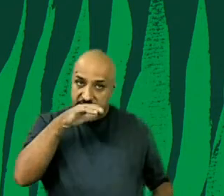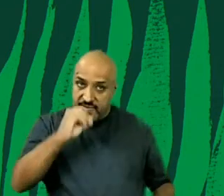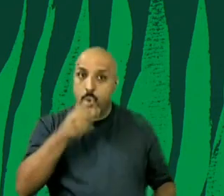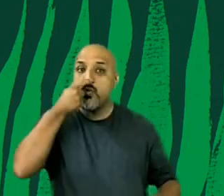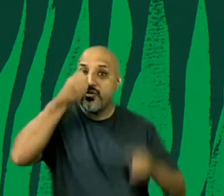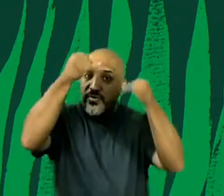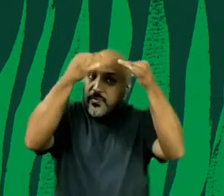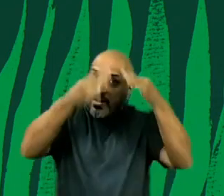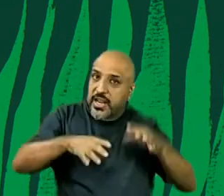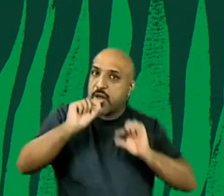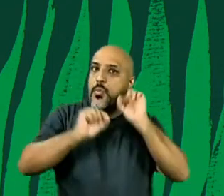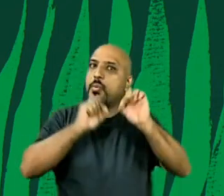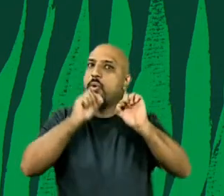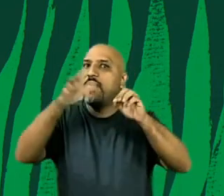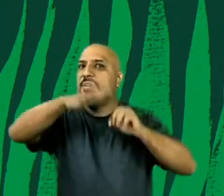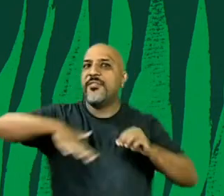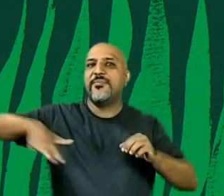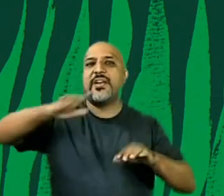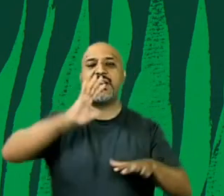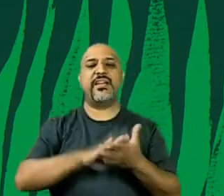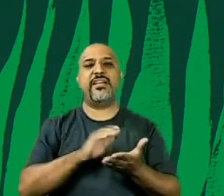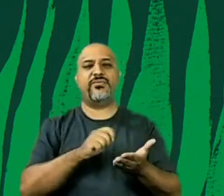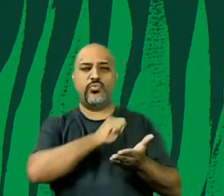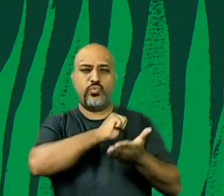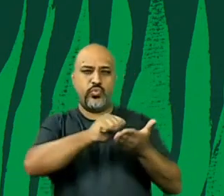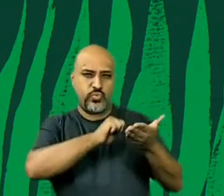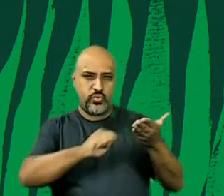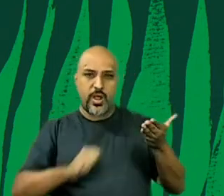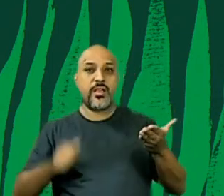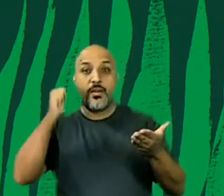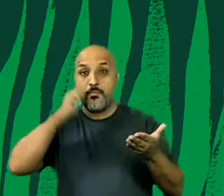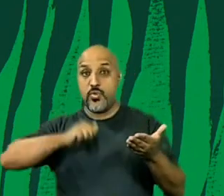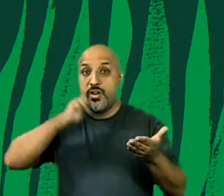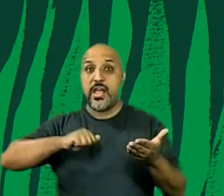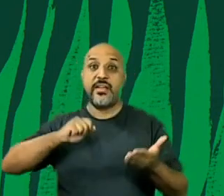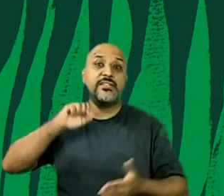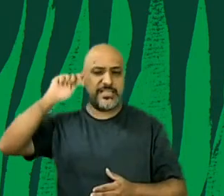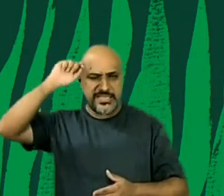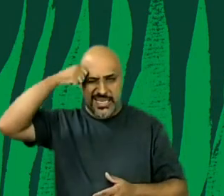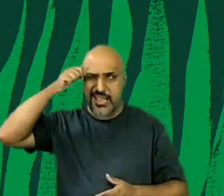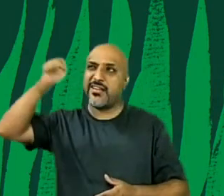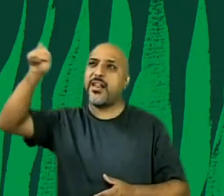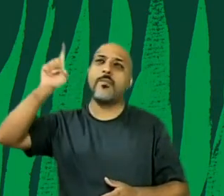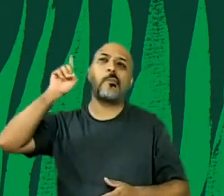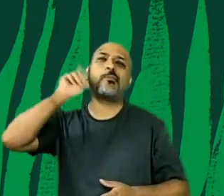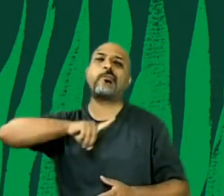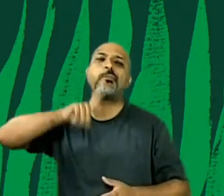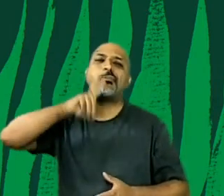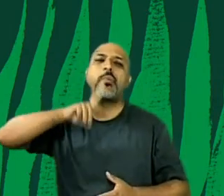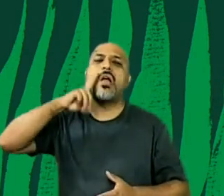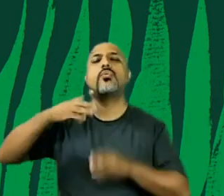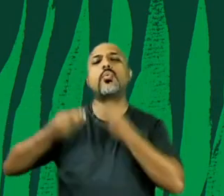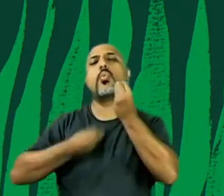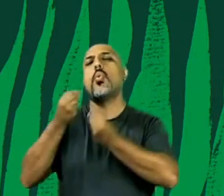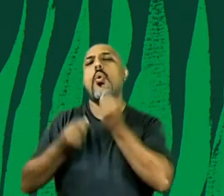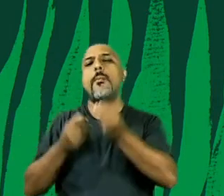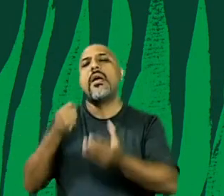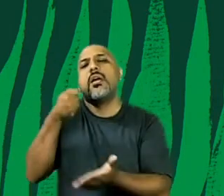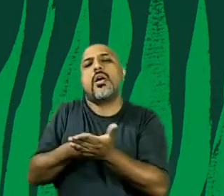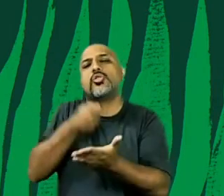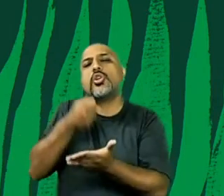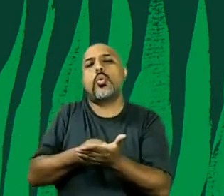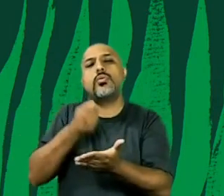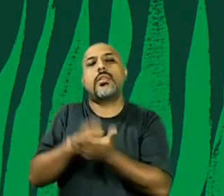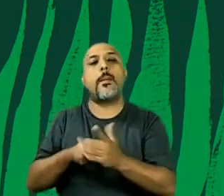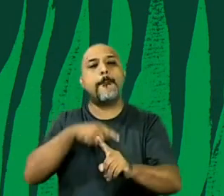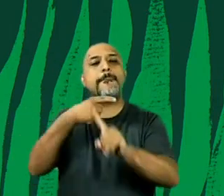a little bit to us about the editorial market of publishing market of Black women writers in the United States. Tell us a little bit about this